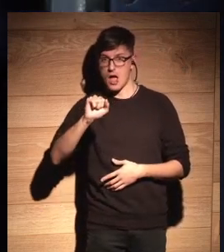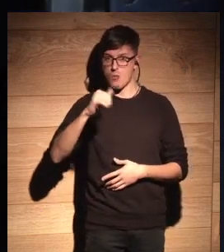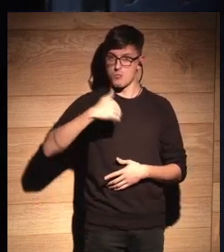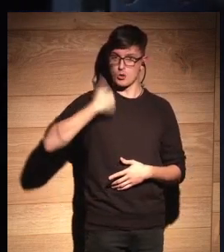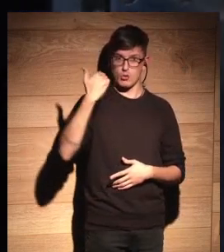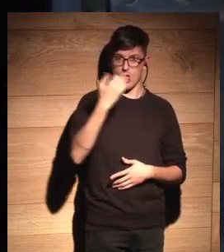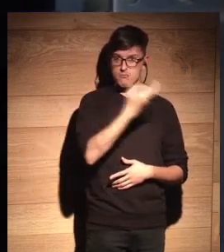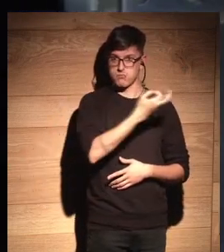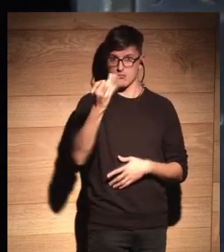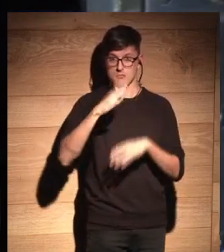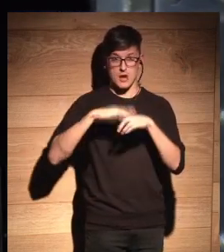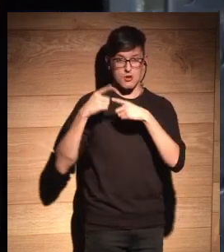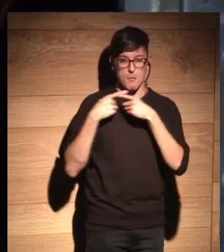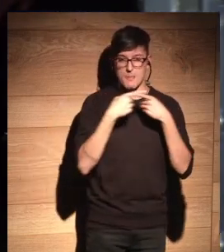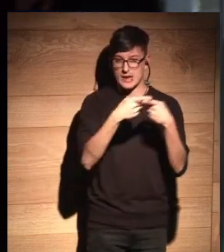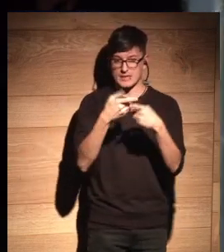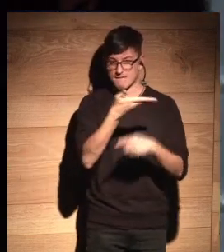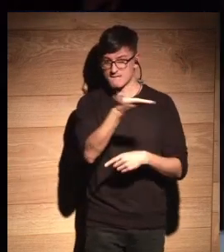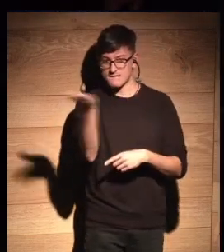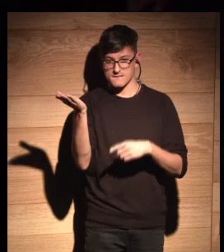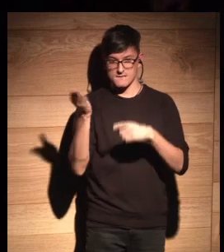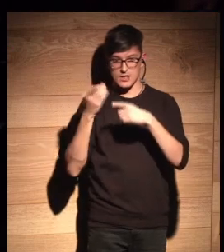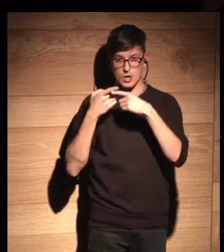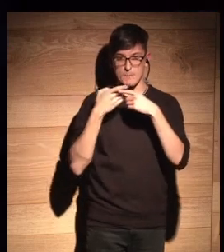Iberia an excellent opportunity to share with you